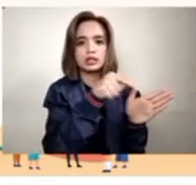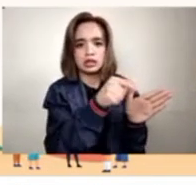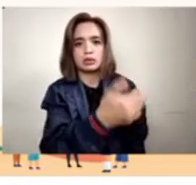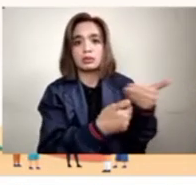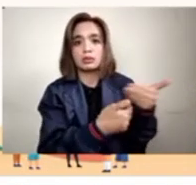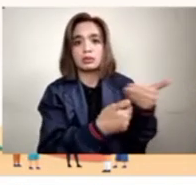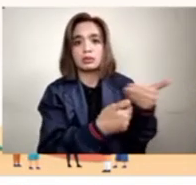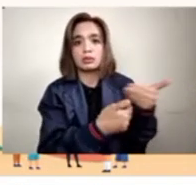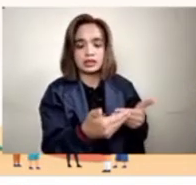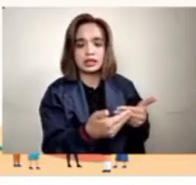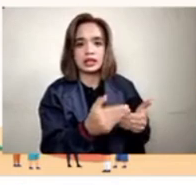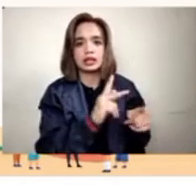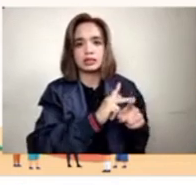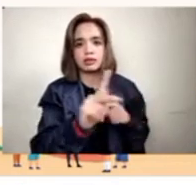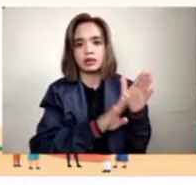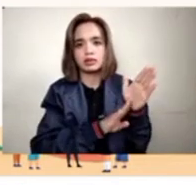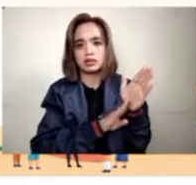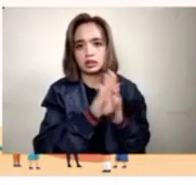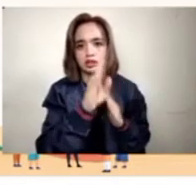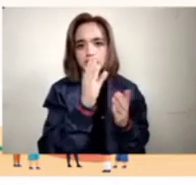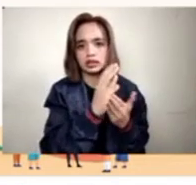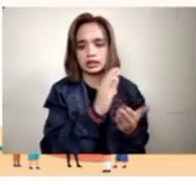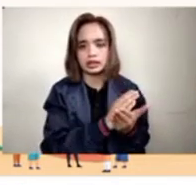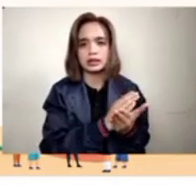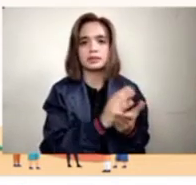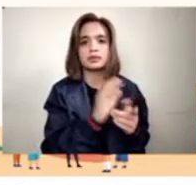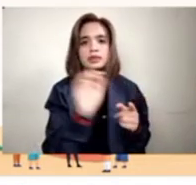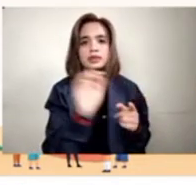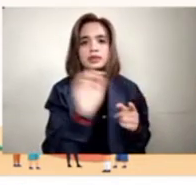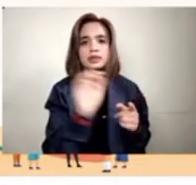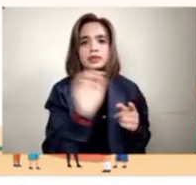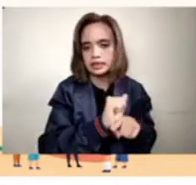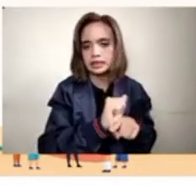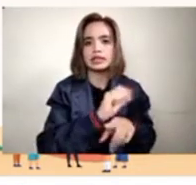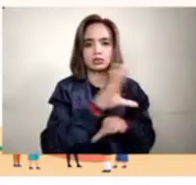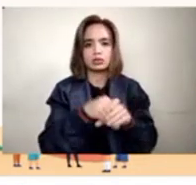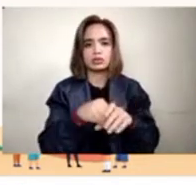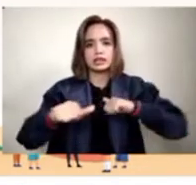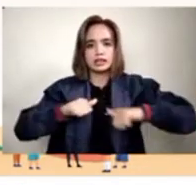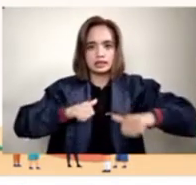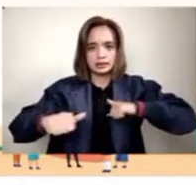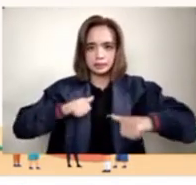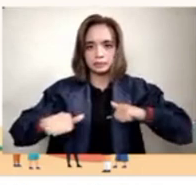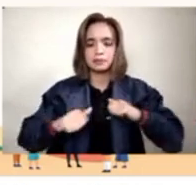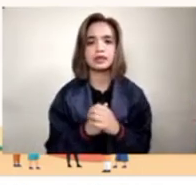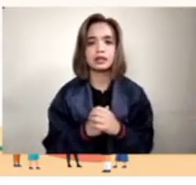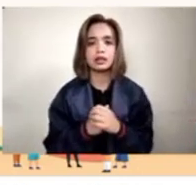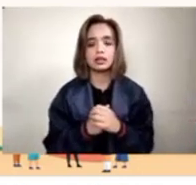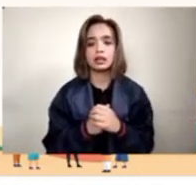through a stringent recognition process of professional development courses, trainings, and